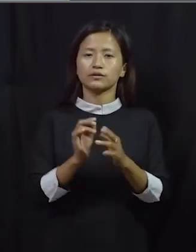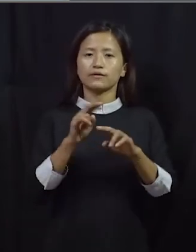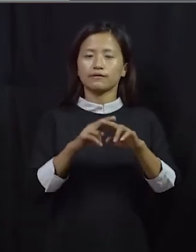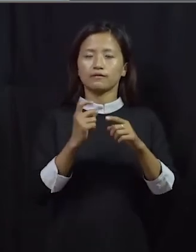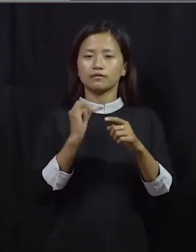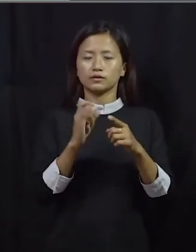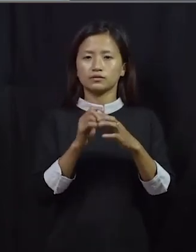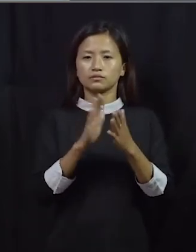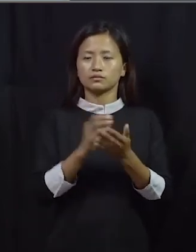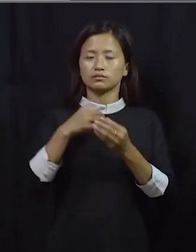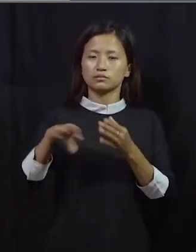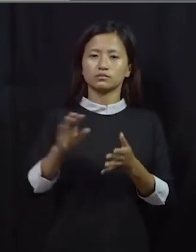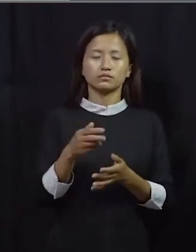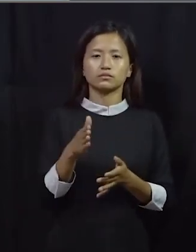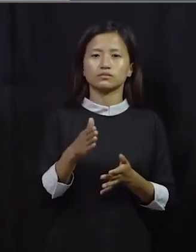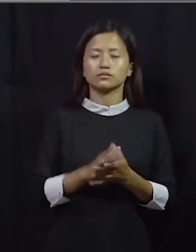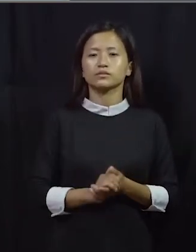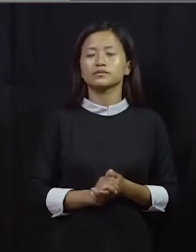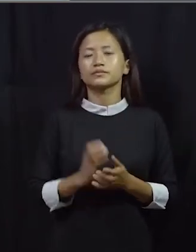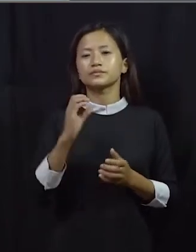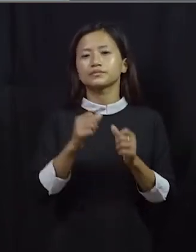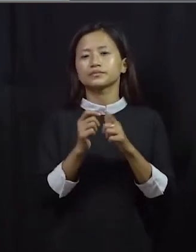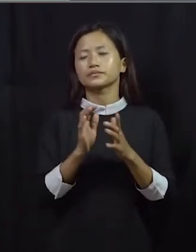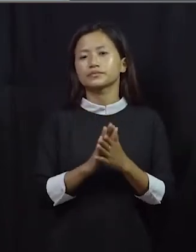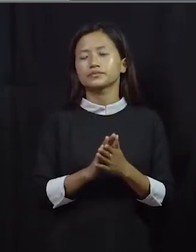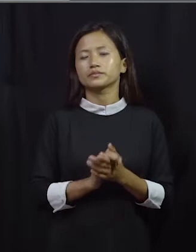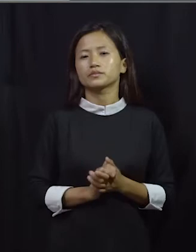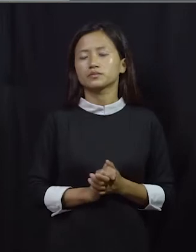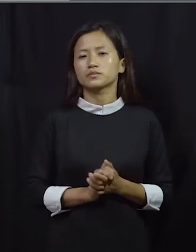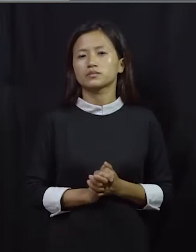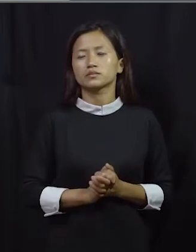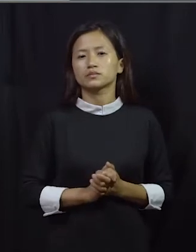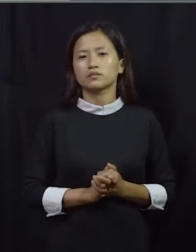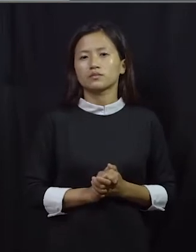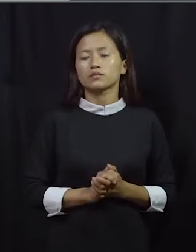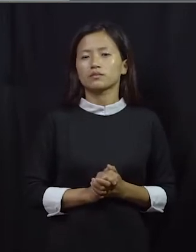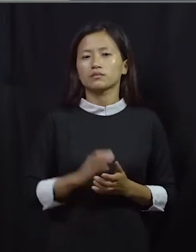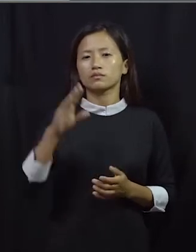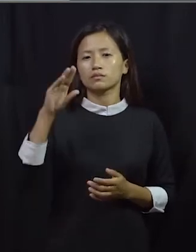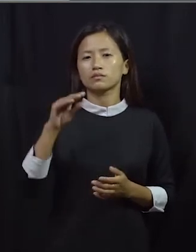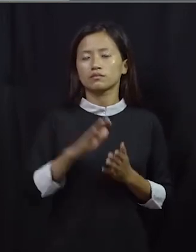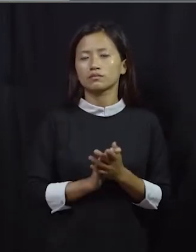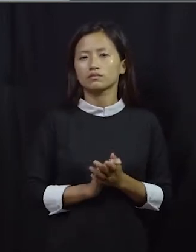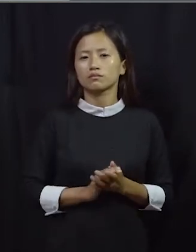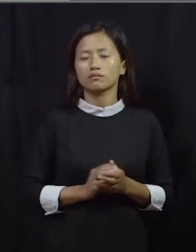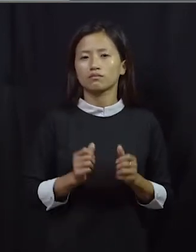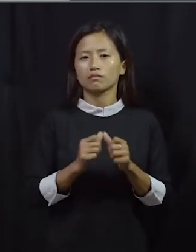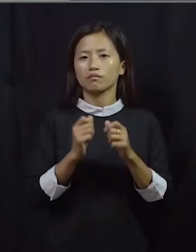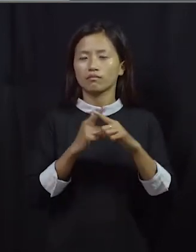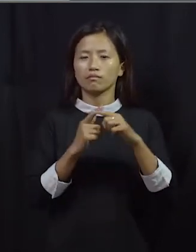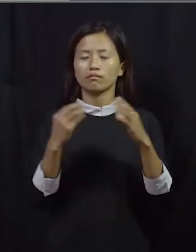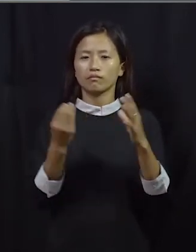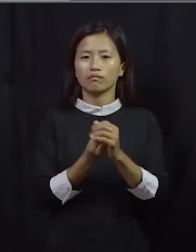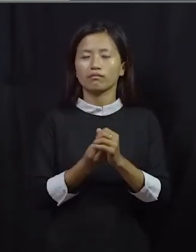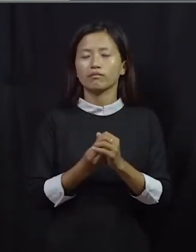this because the capitals are fixed. You should remember that. Less additional capital. So whether